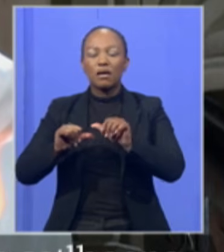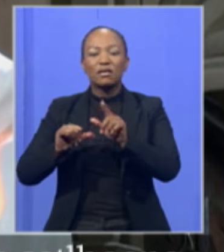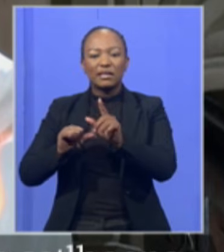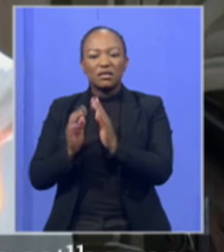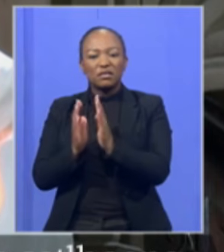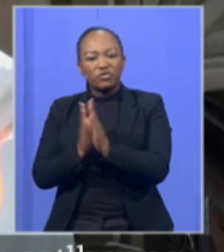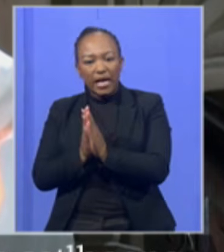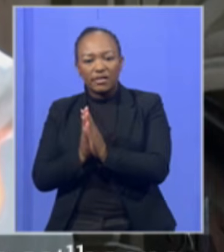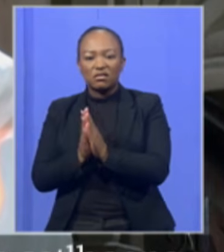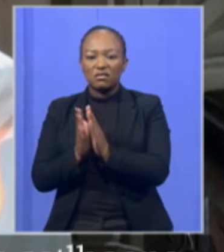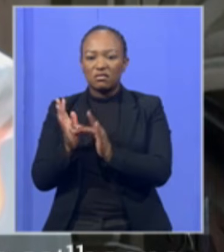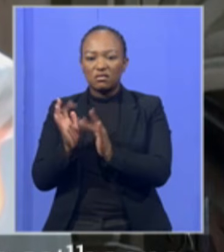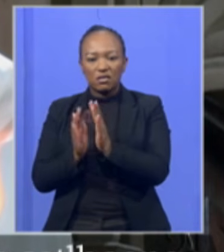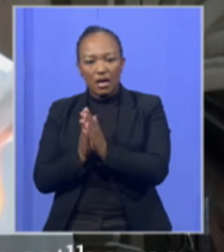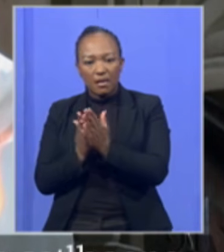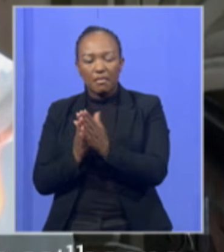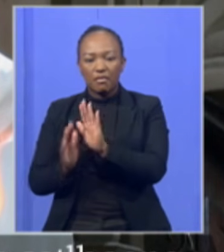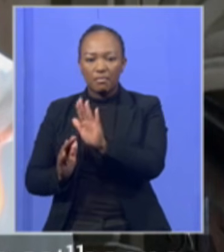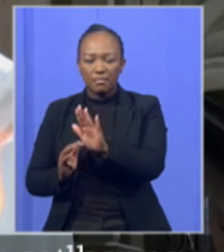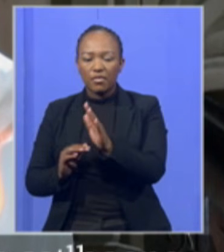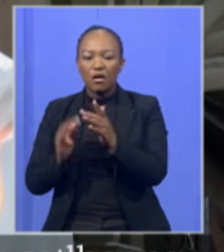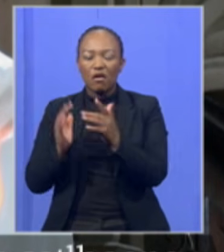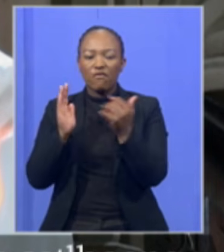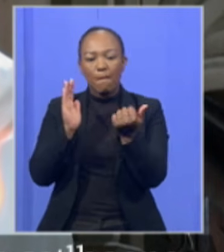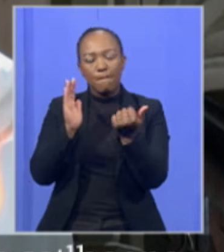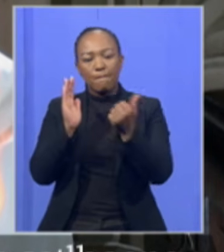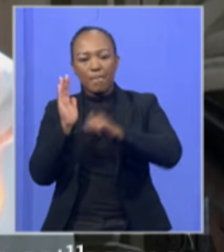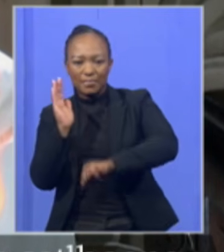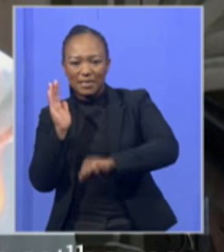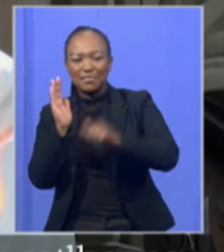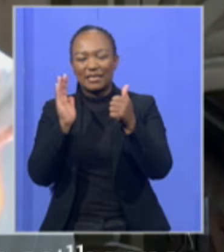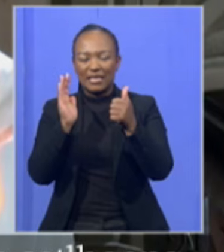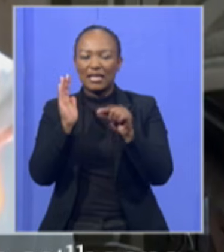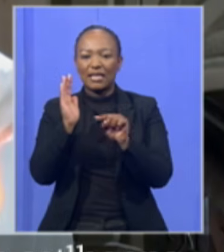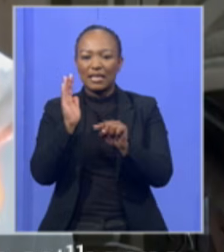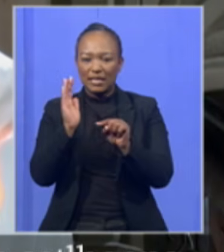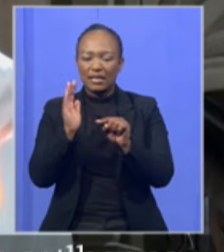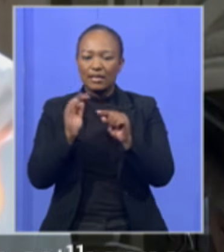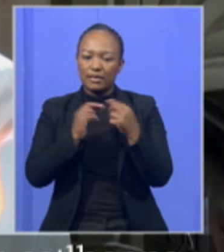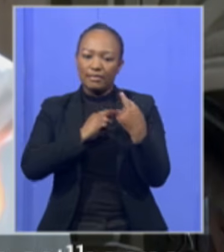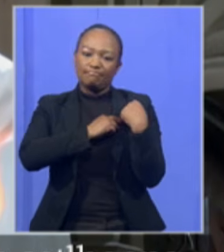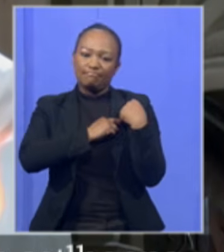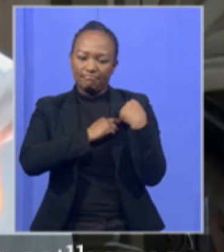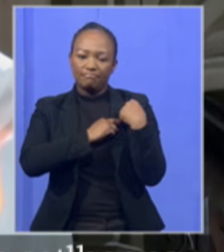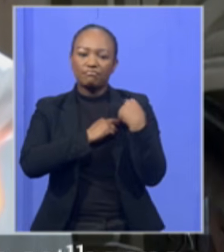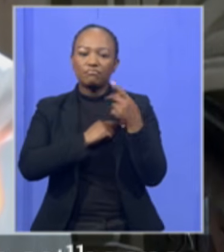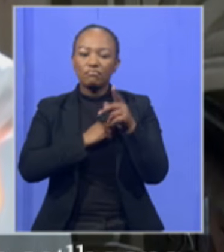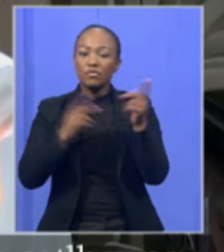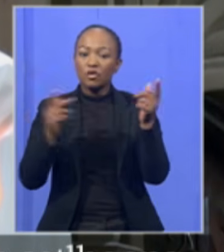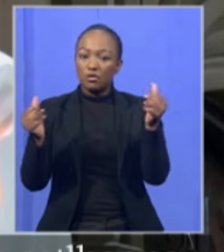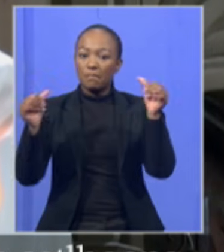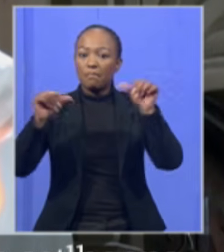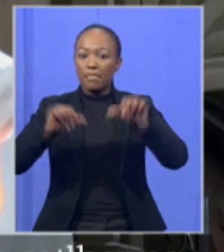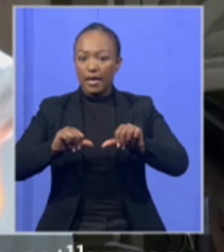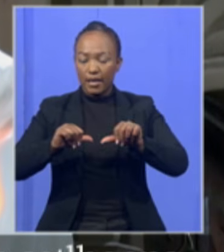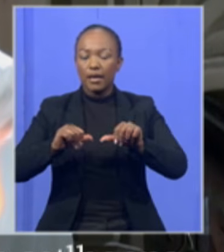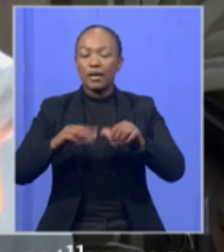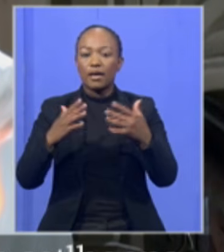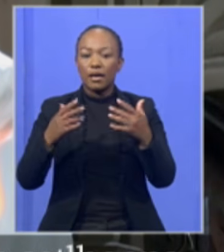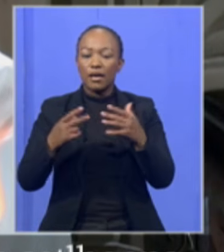returning back to the baptismal mandate and returning back to making the